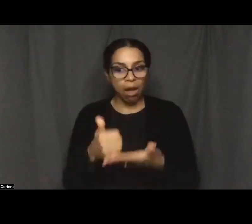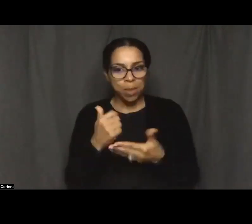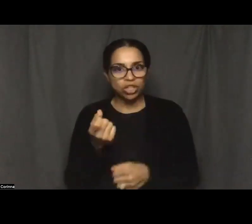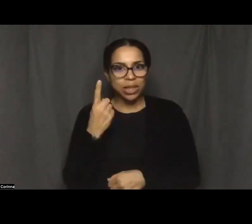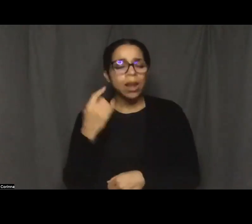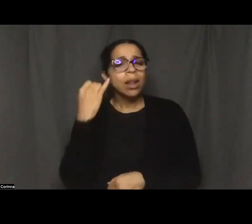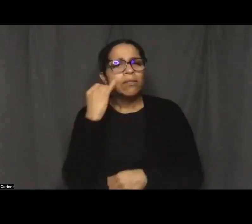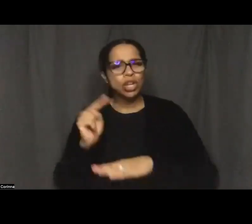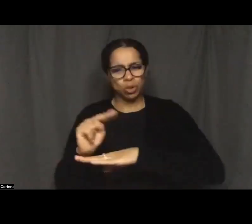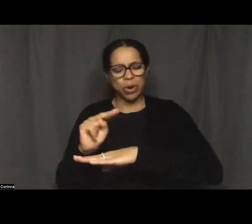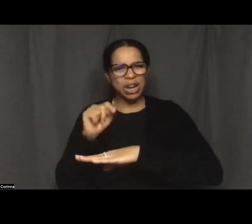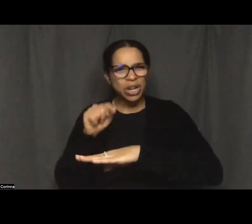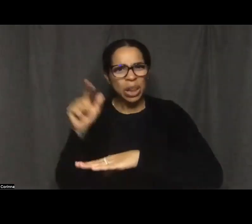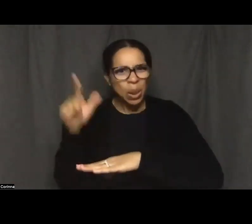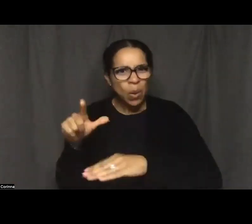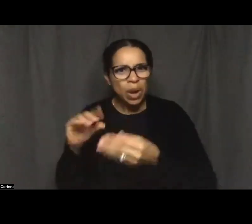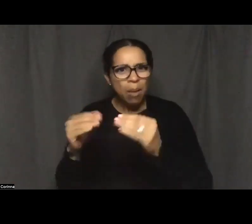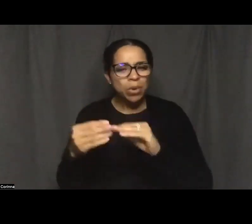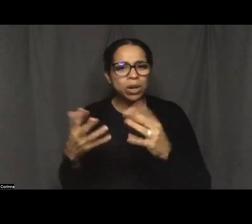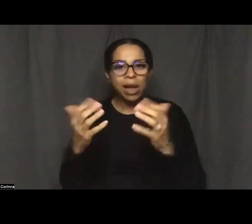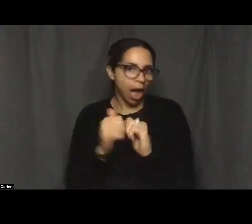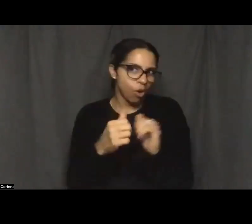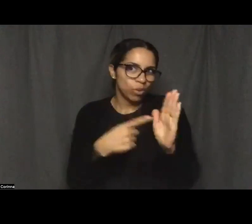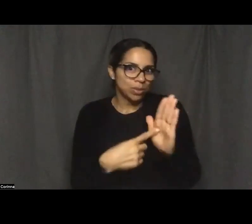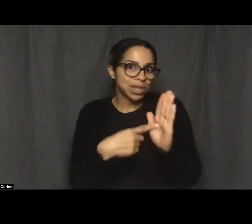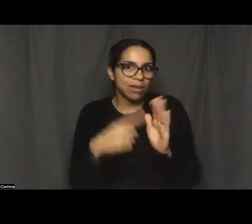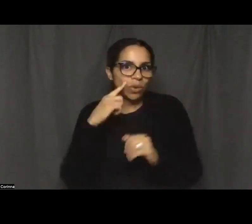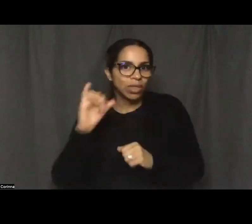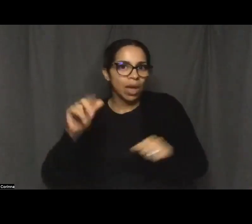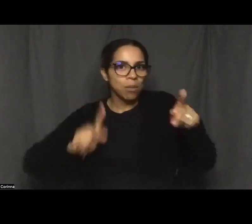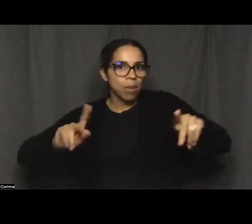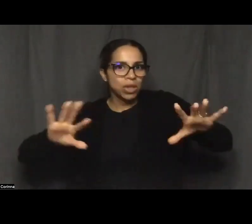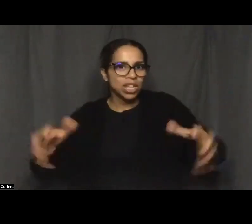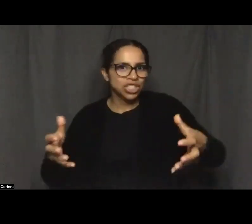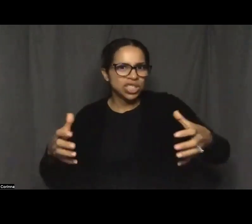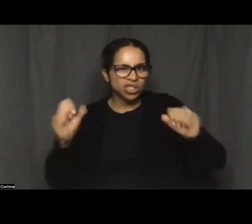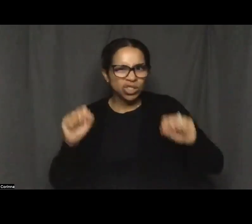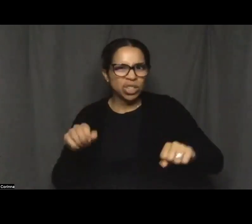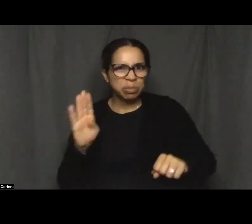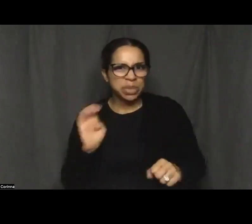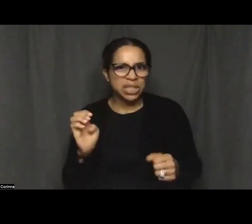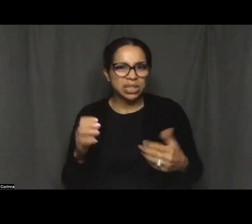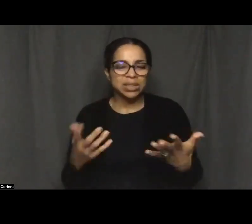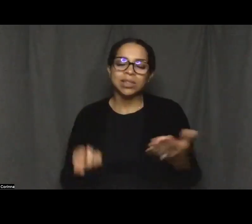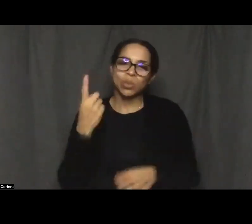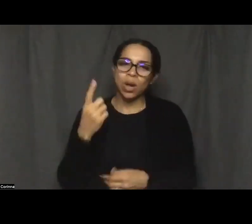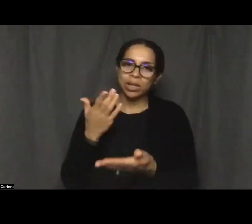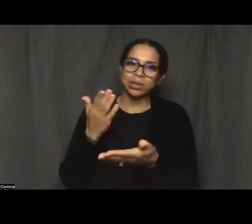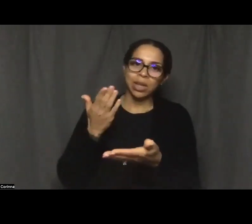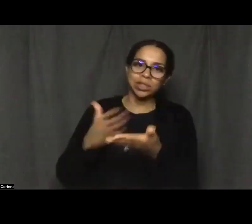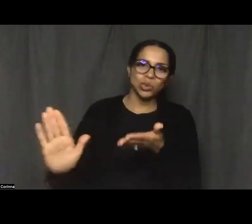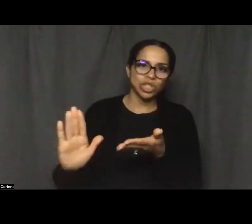really small, how representative of that population is it? So that's an additional kind of exclusion criteria we